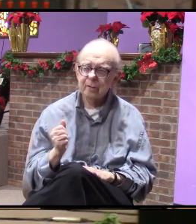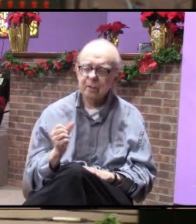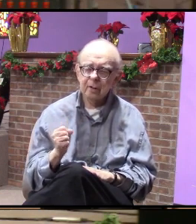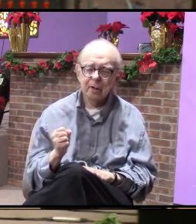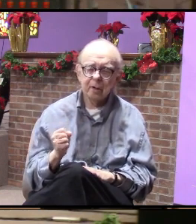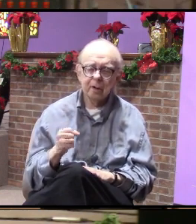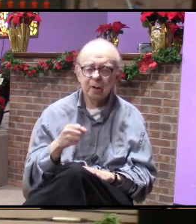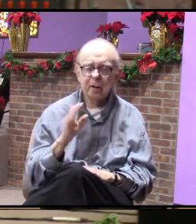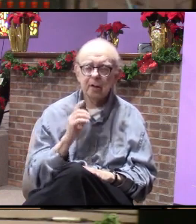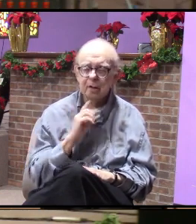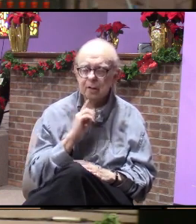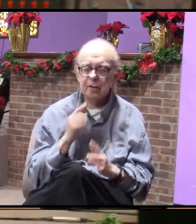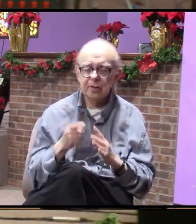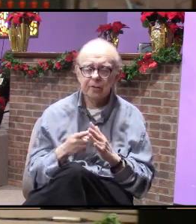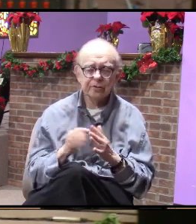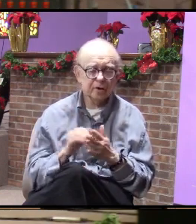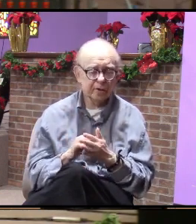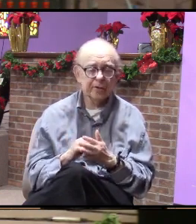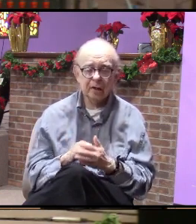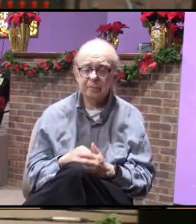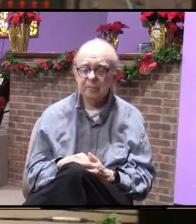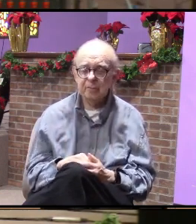And God started it all,